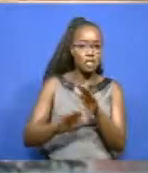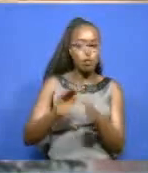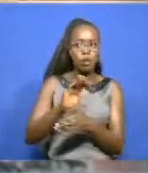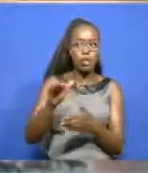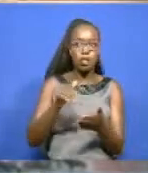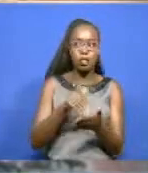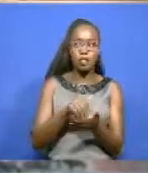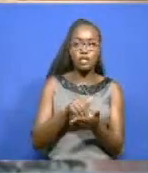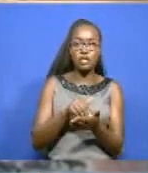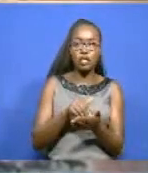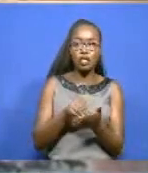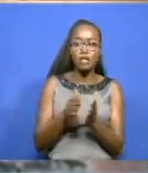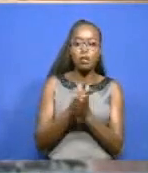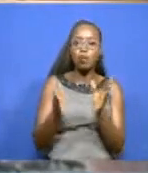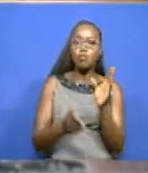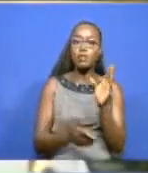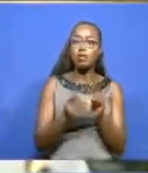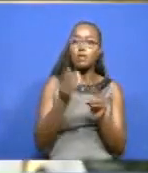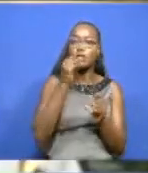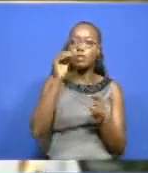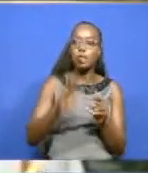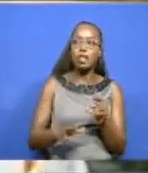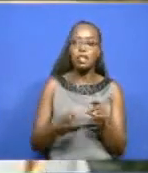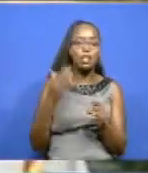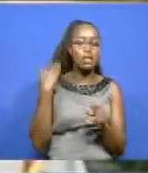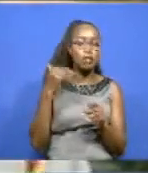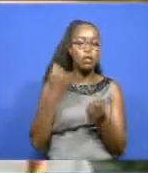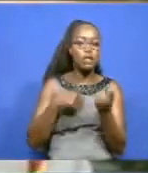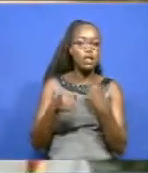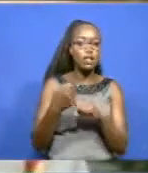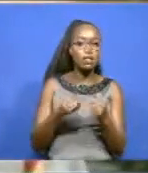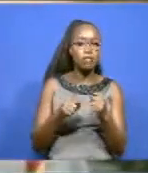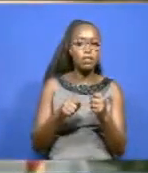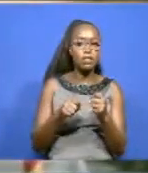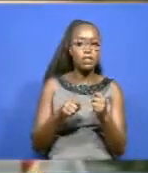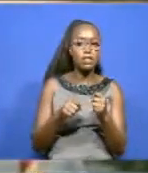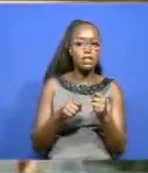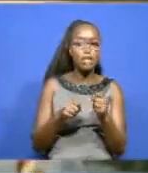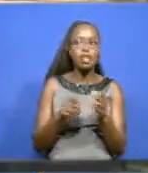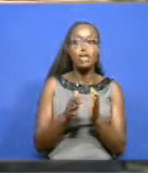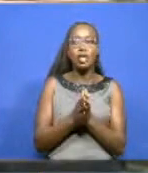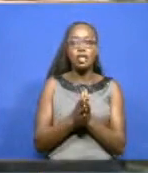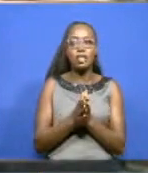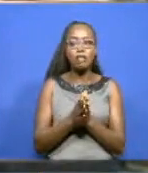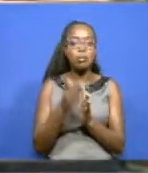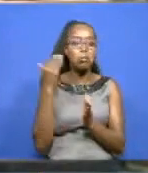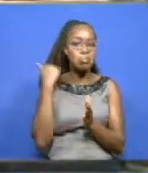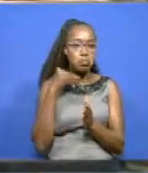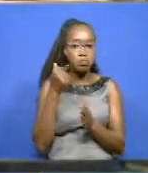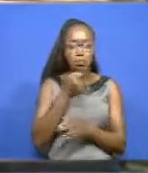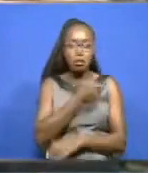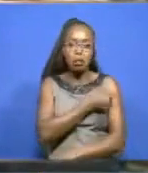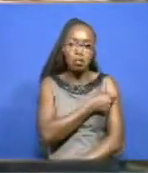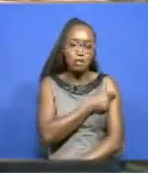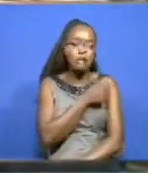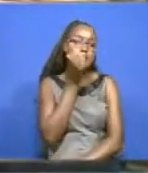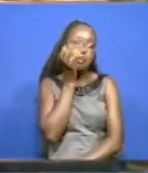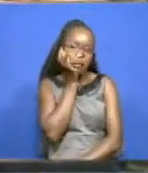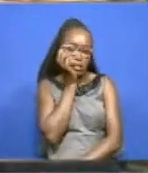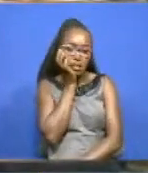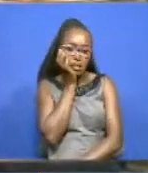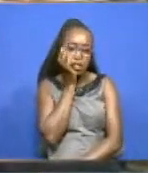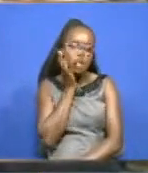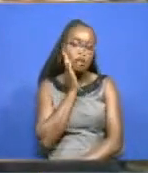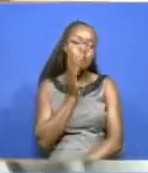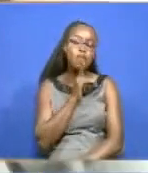public meeting to condemn the criminal activities, the authorities linked the incidents to drug and substance abuse, idleness and lack of